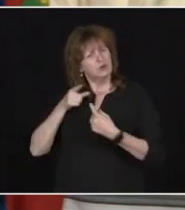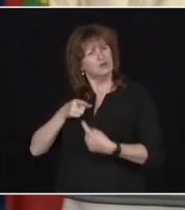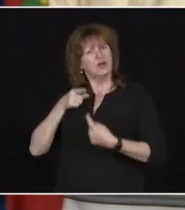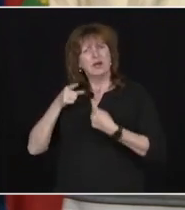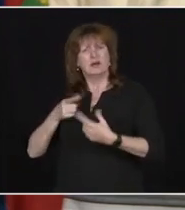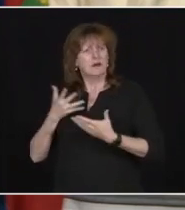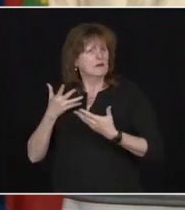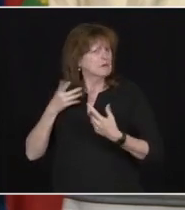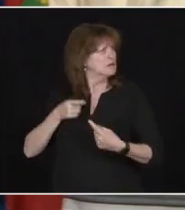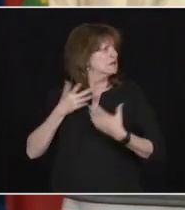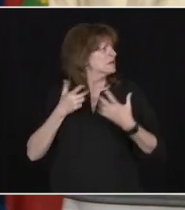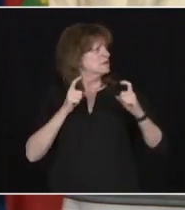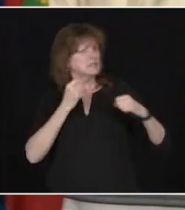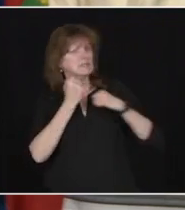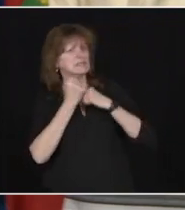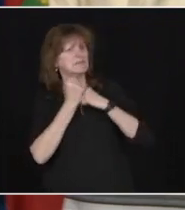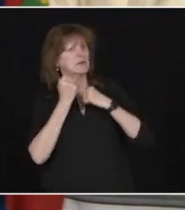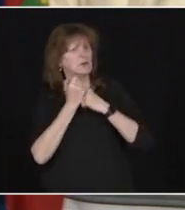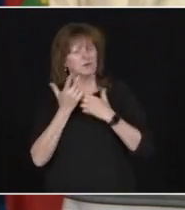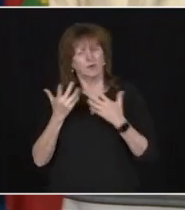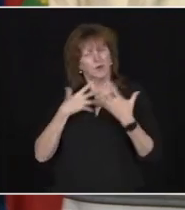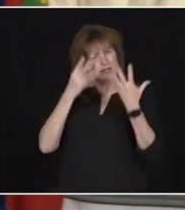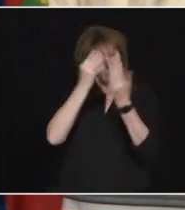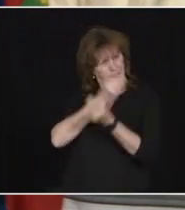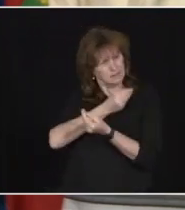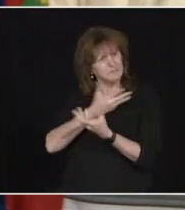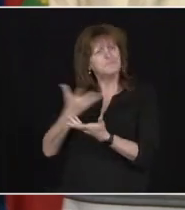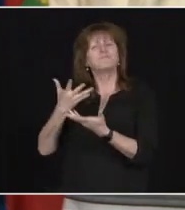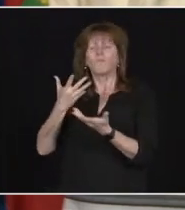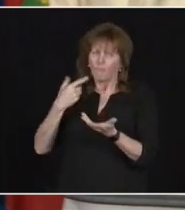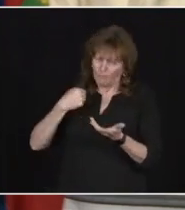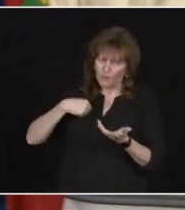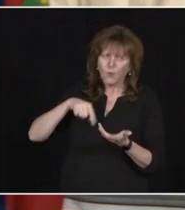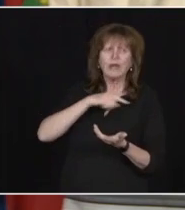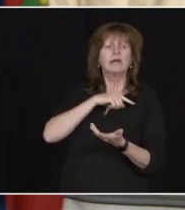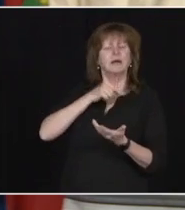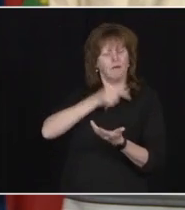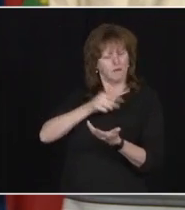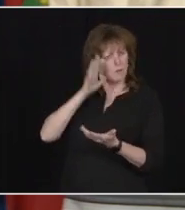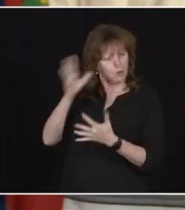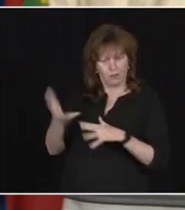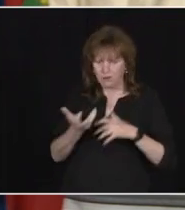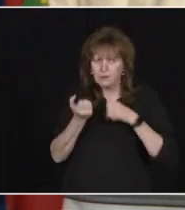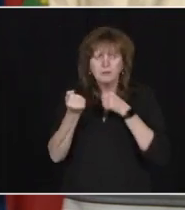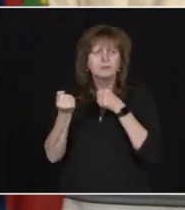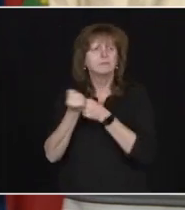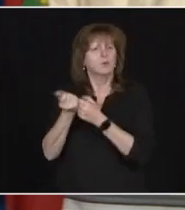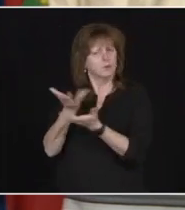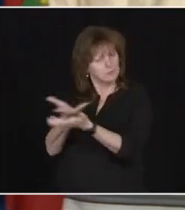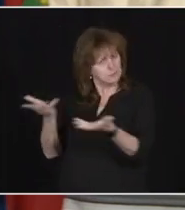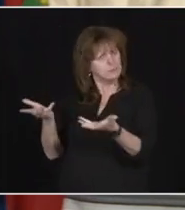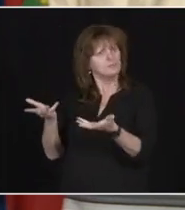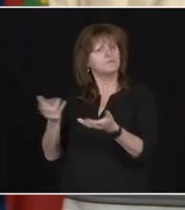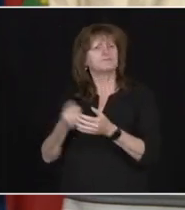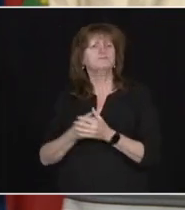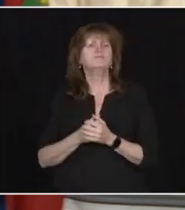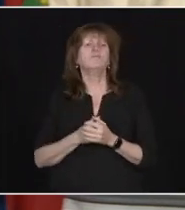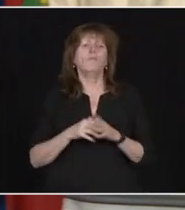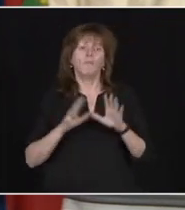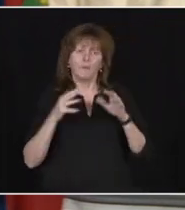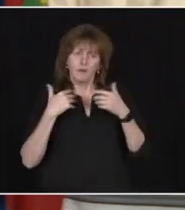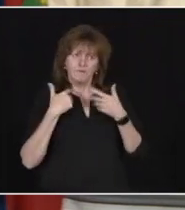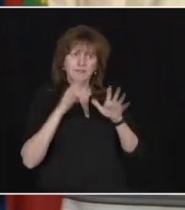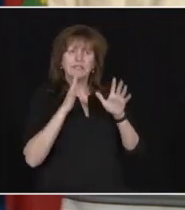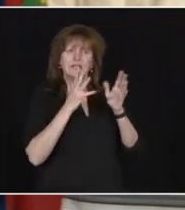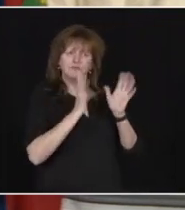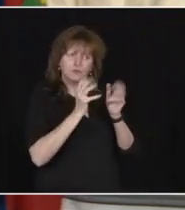and I want you to know that you have an ally and a champion in our government. I'll be at the table with the Prime Minister and our